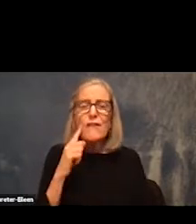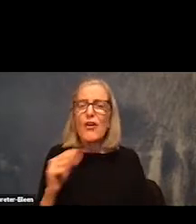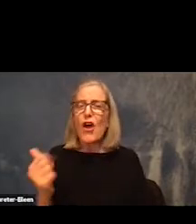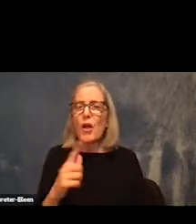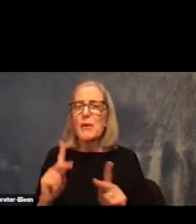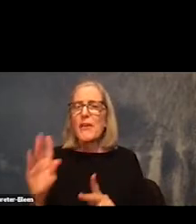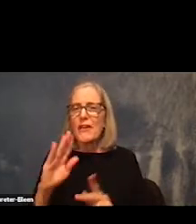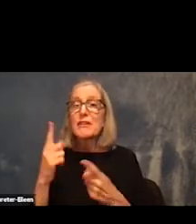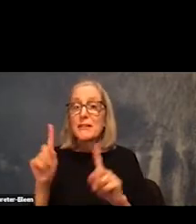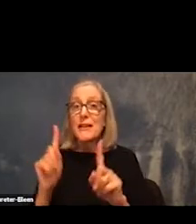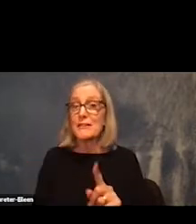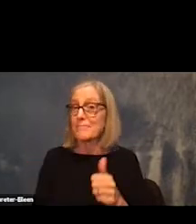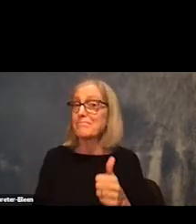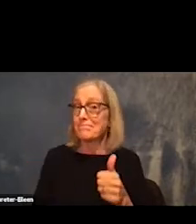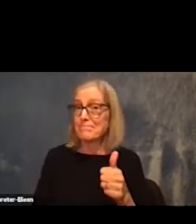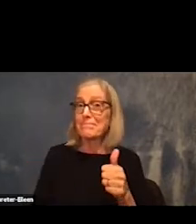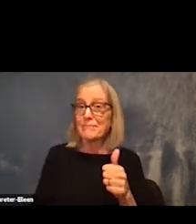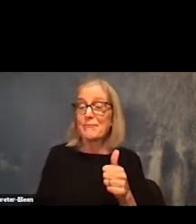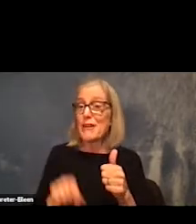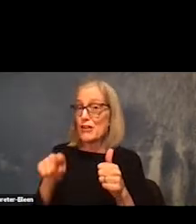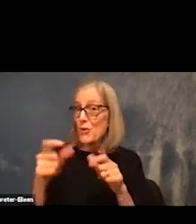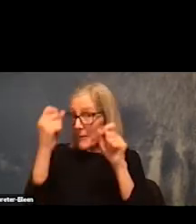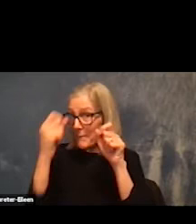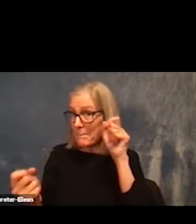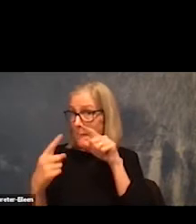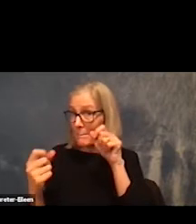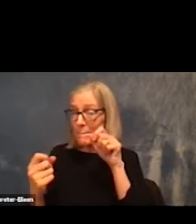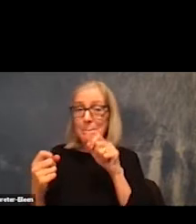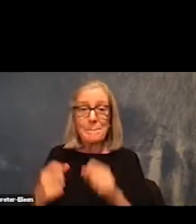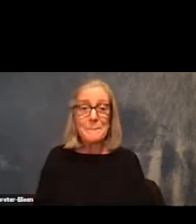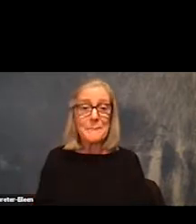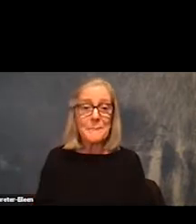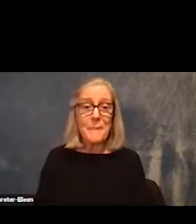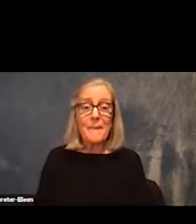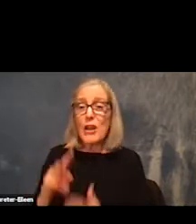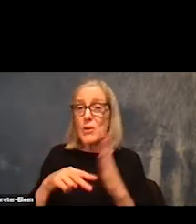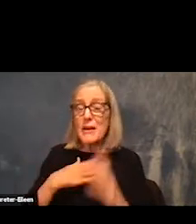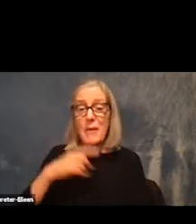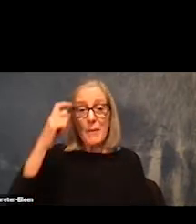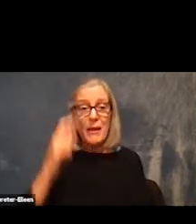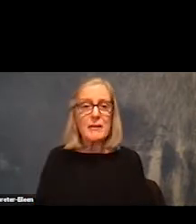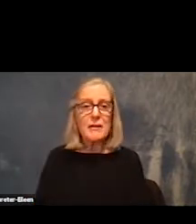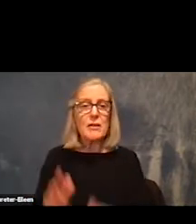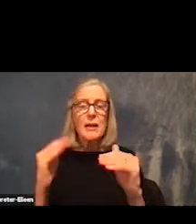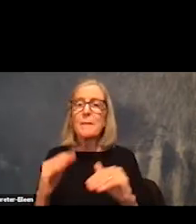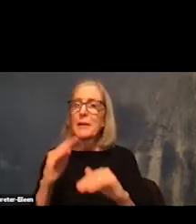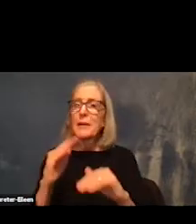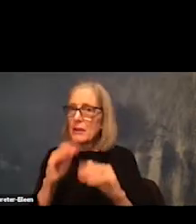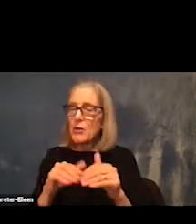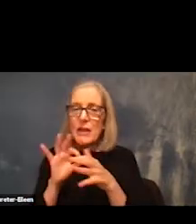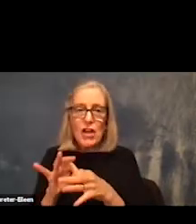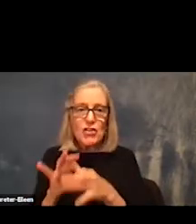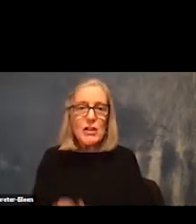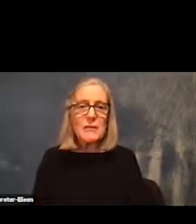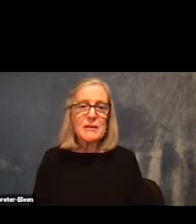Yeah, okay, you're reading my mind. Anything in particular? Build relationships. Families